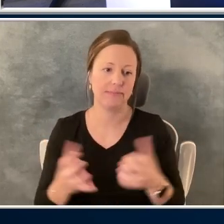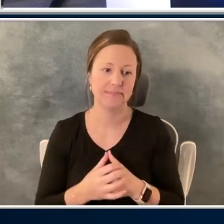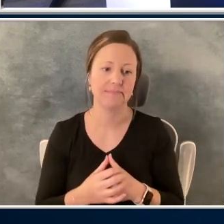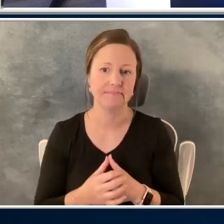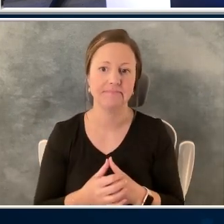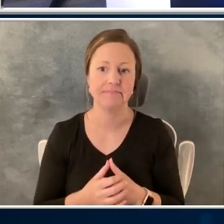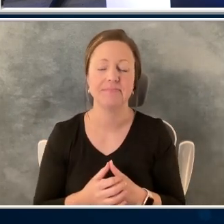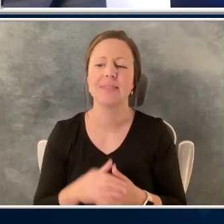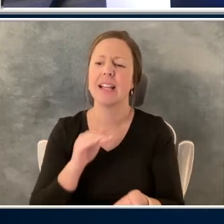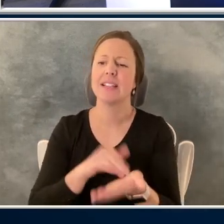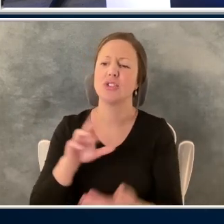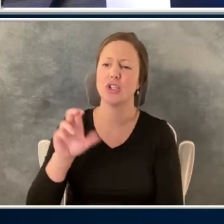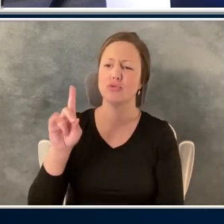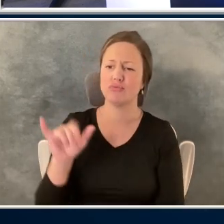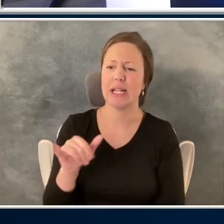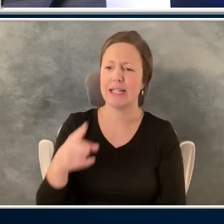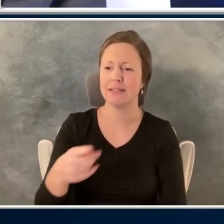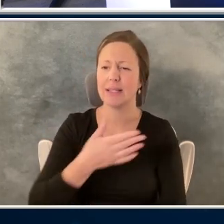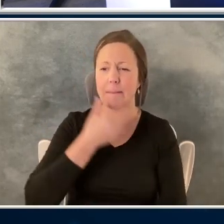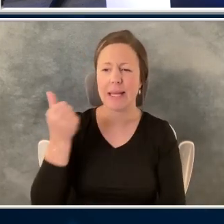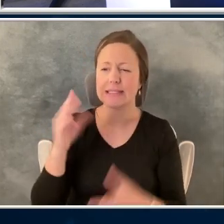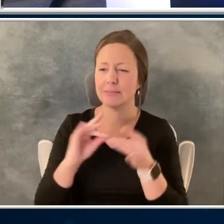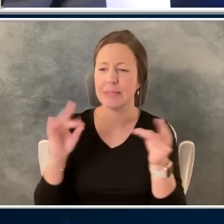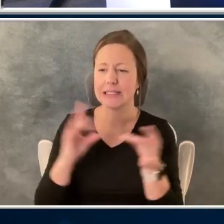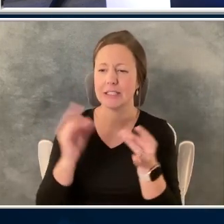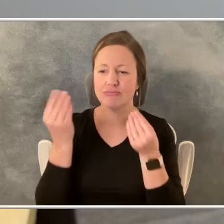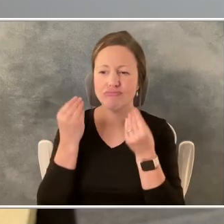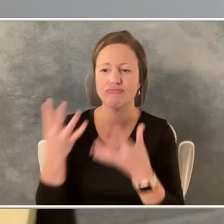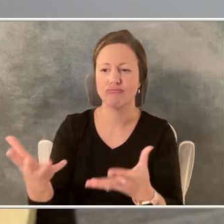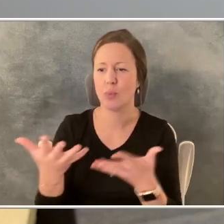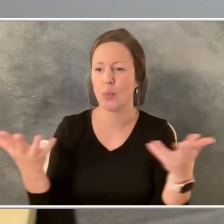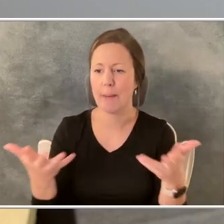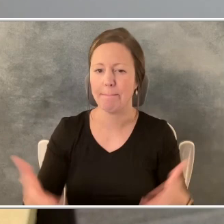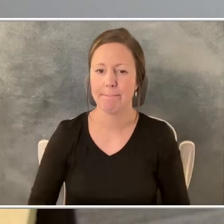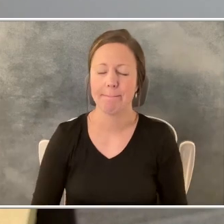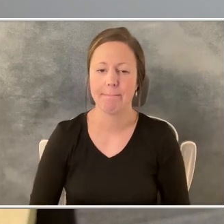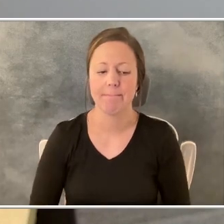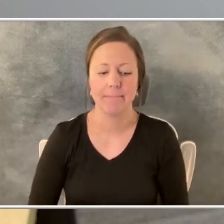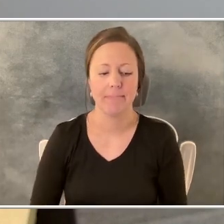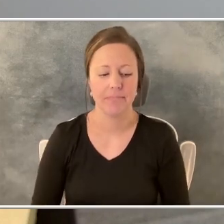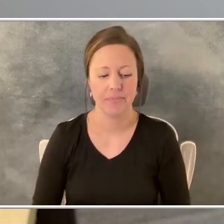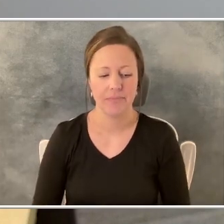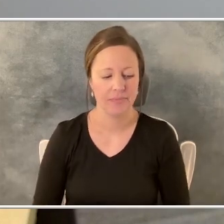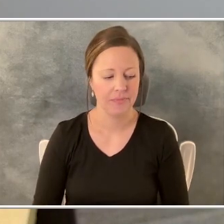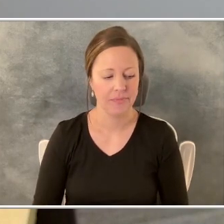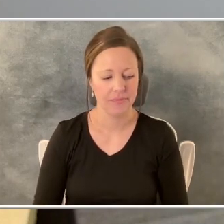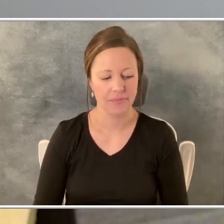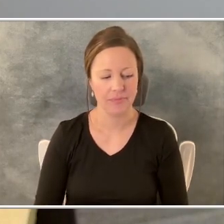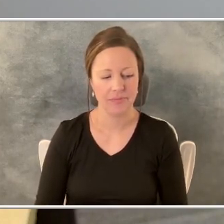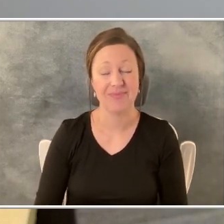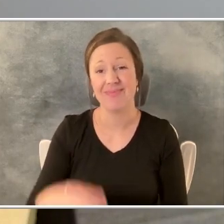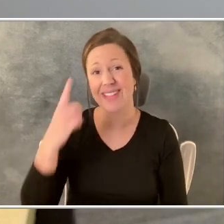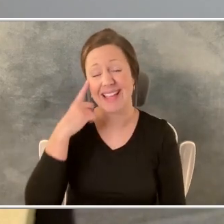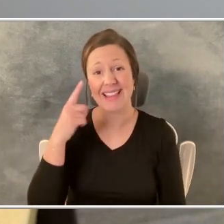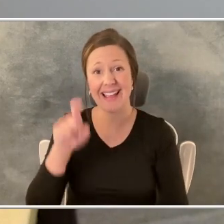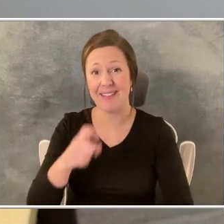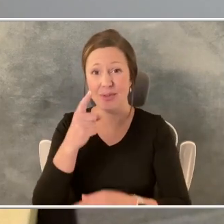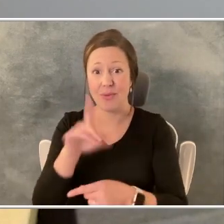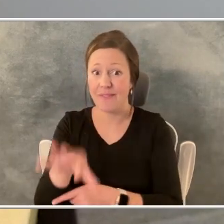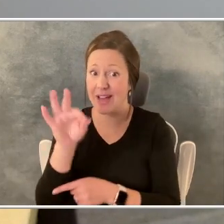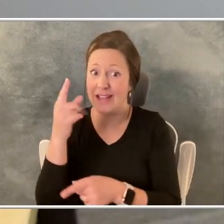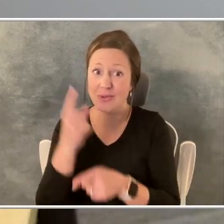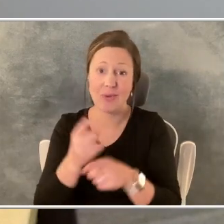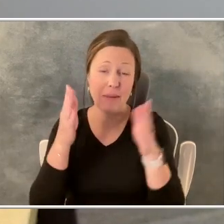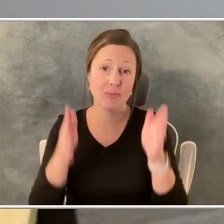is the biggest takeaway for our audience? Well, I think the biggest takeaway is to find the right person to take care of